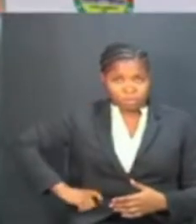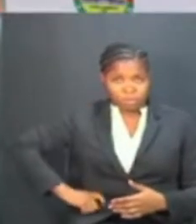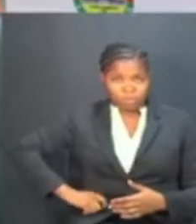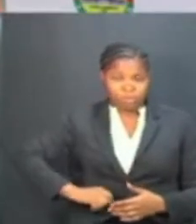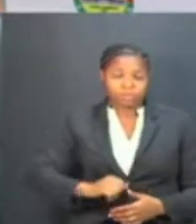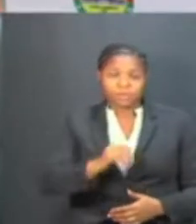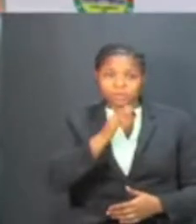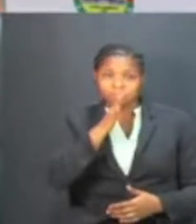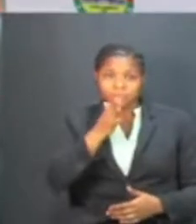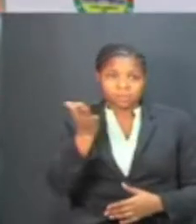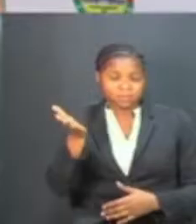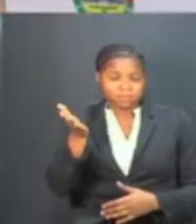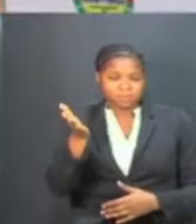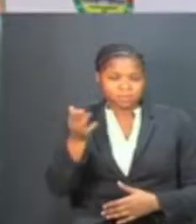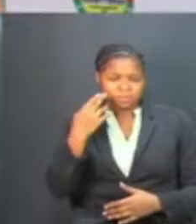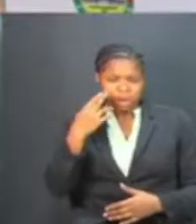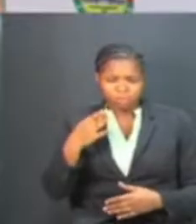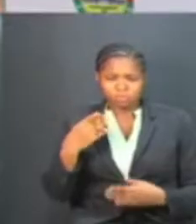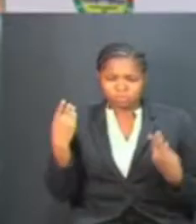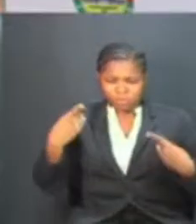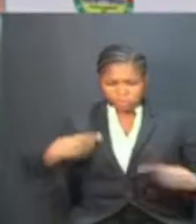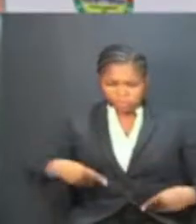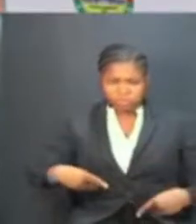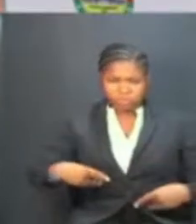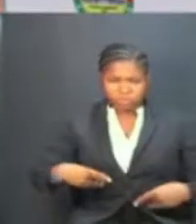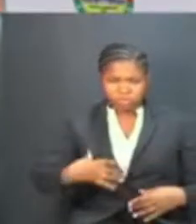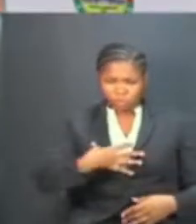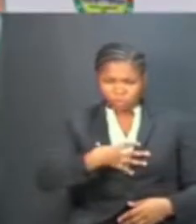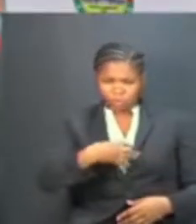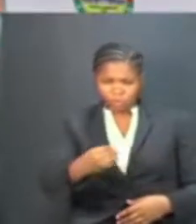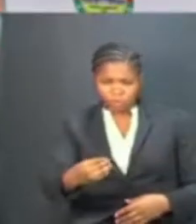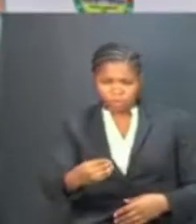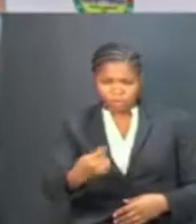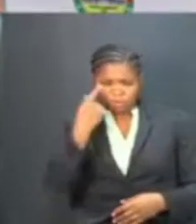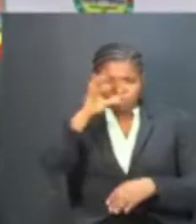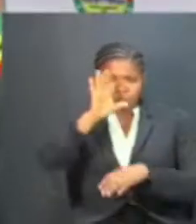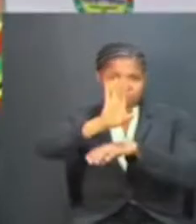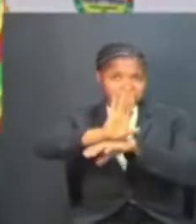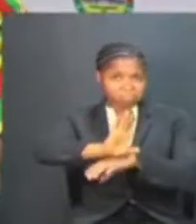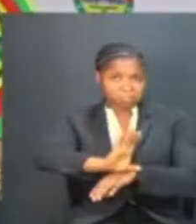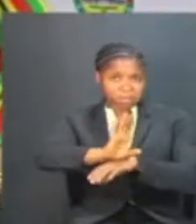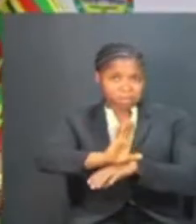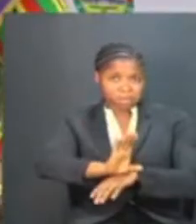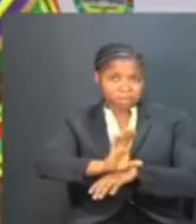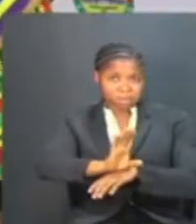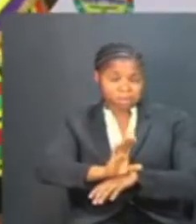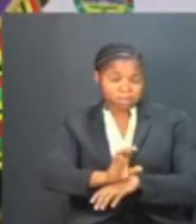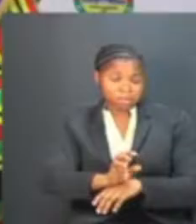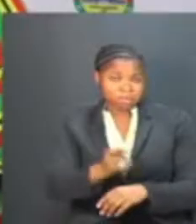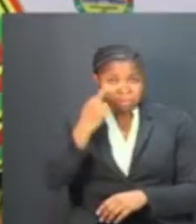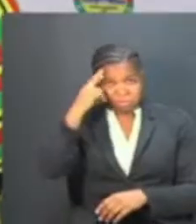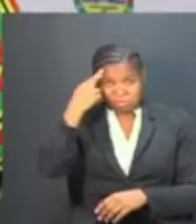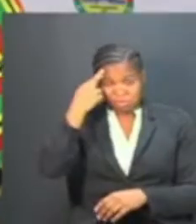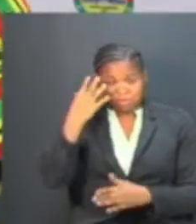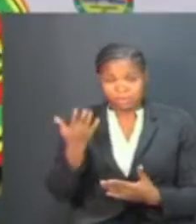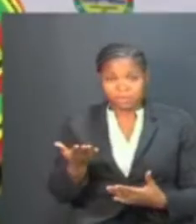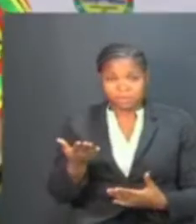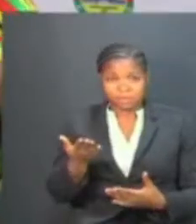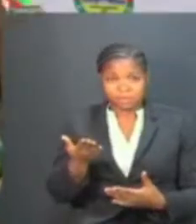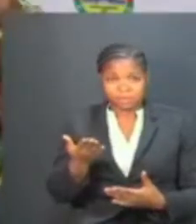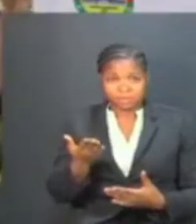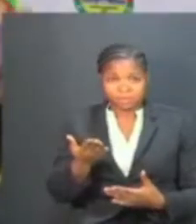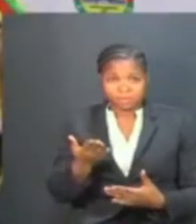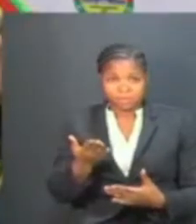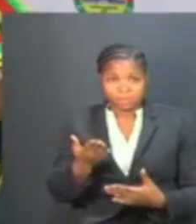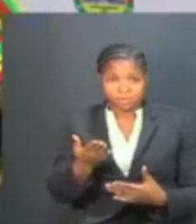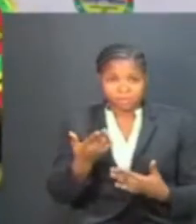our cultural purposes. You may sew it as I have sewn and still have a